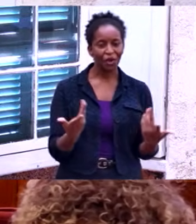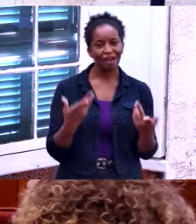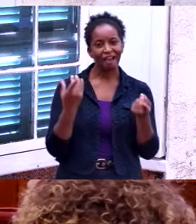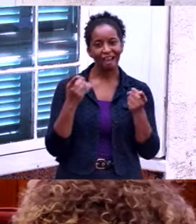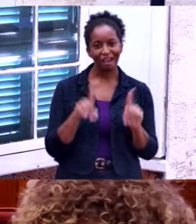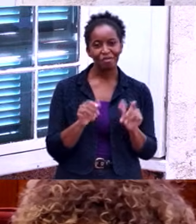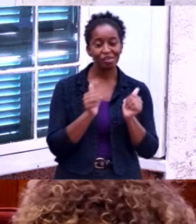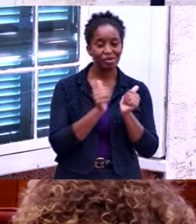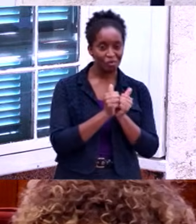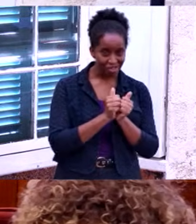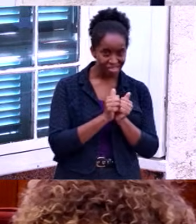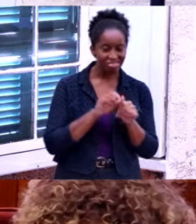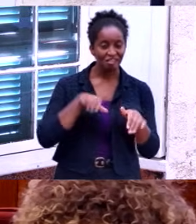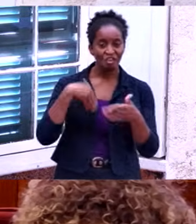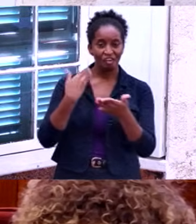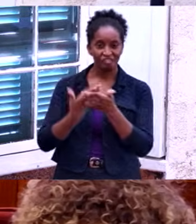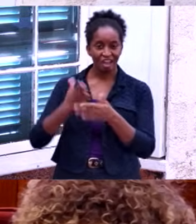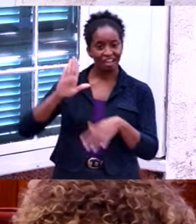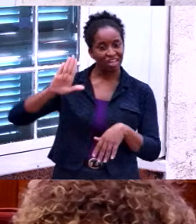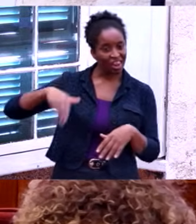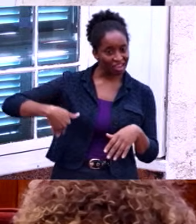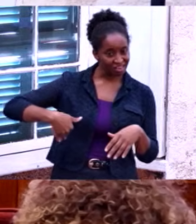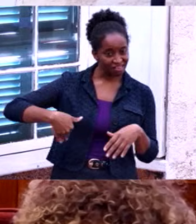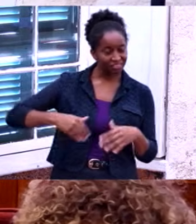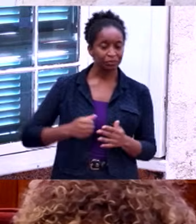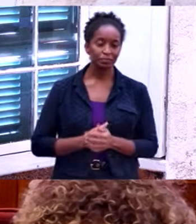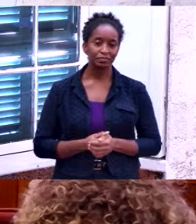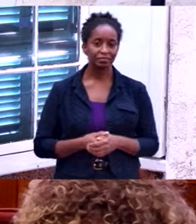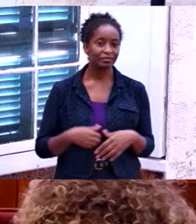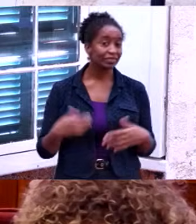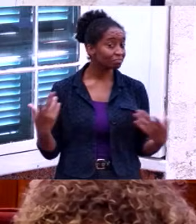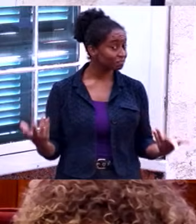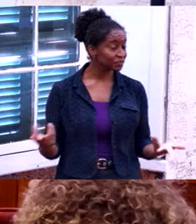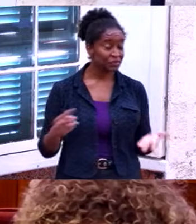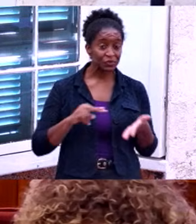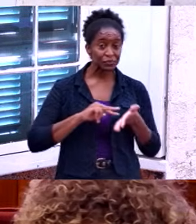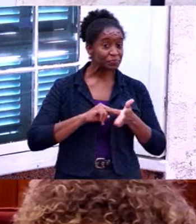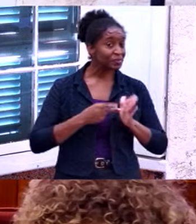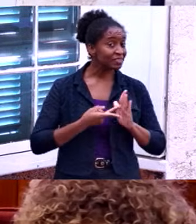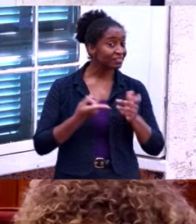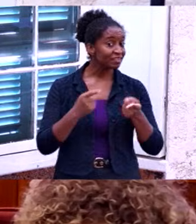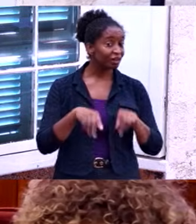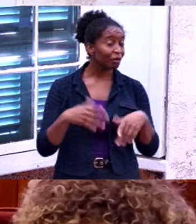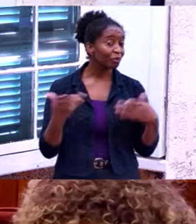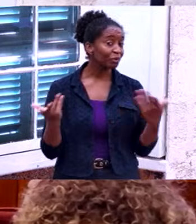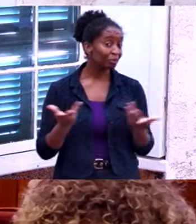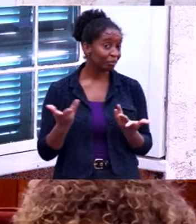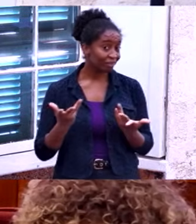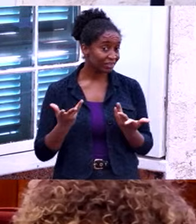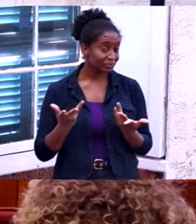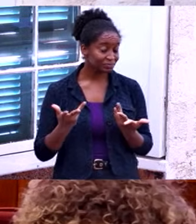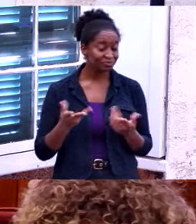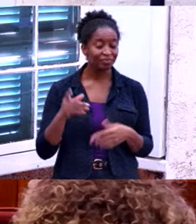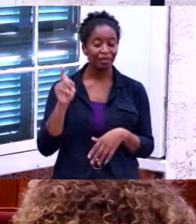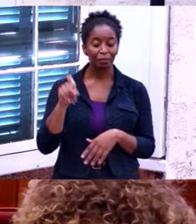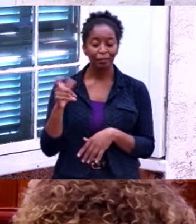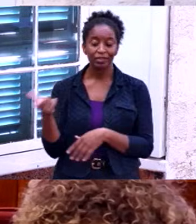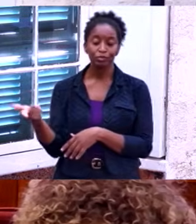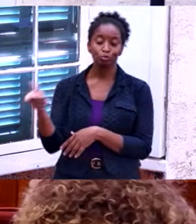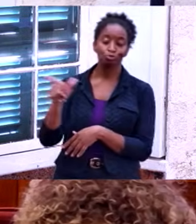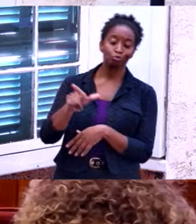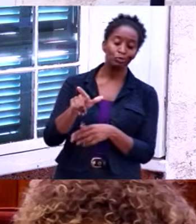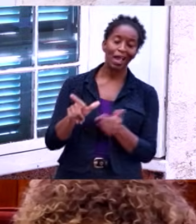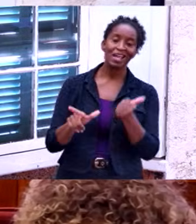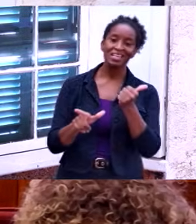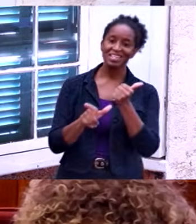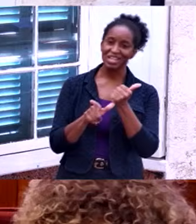it would mean, sir, that we'll be back to square one where an elected member of parliament will be acting as speaker and one